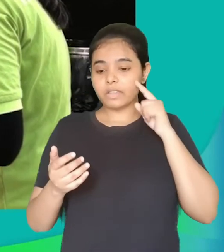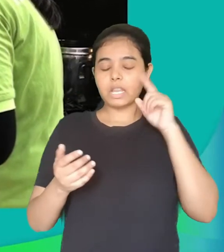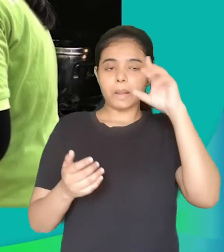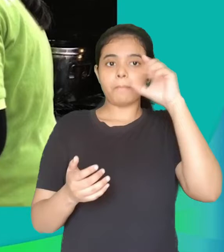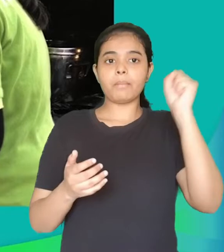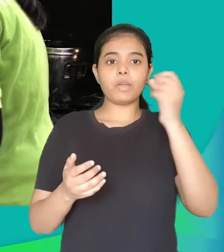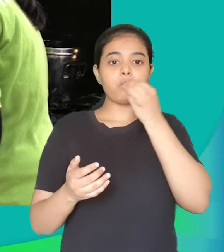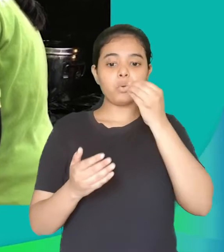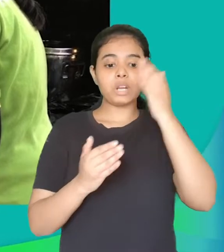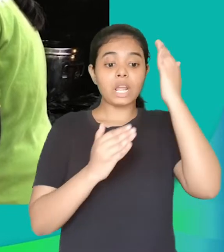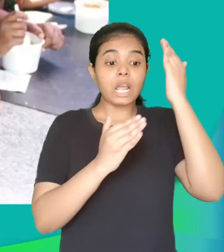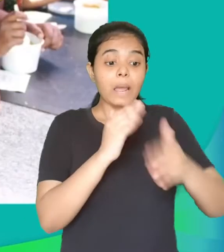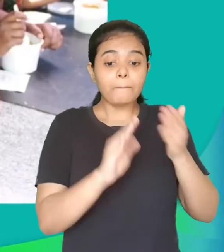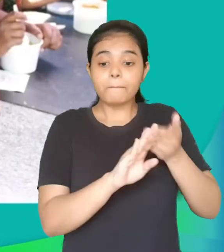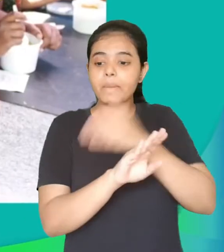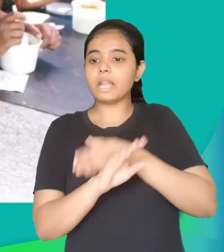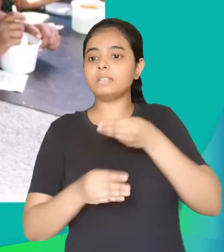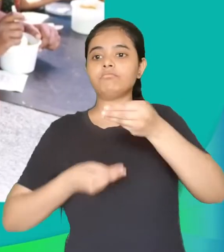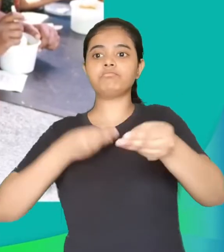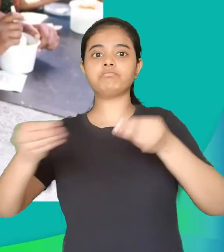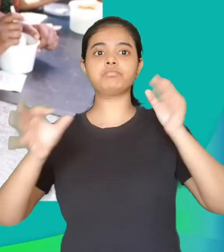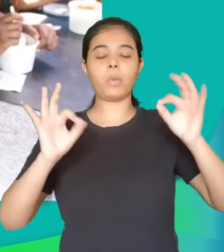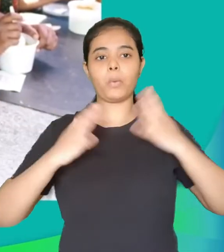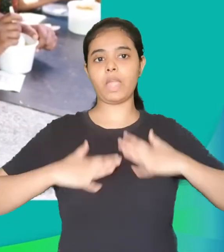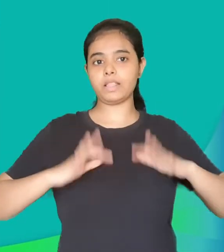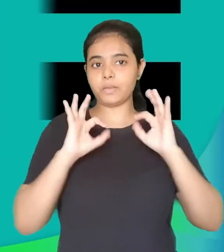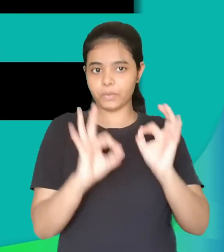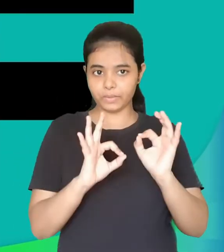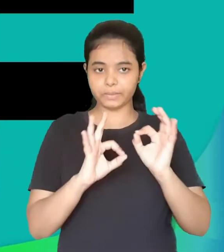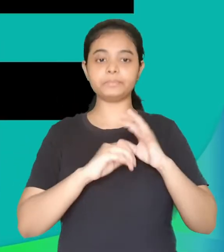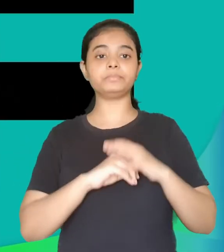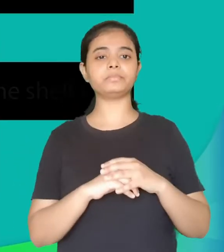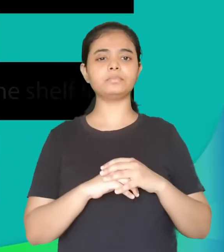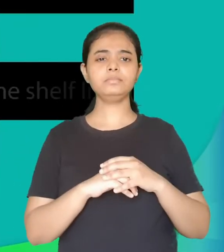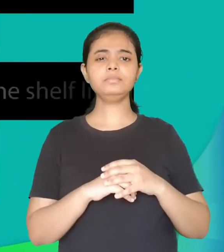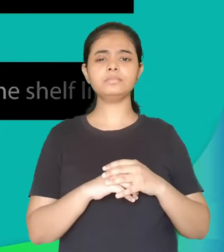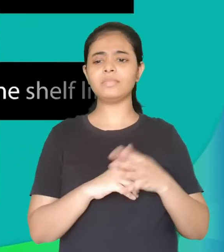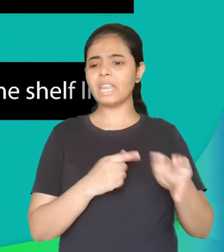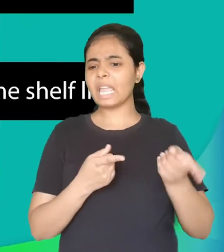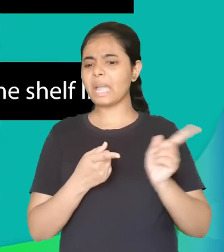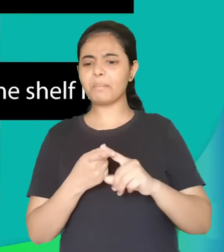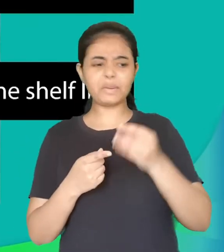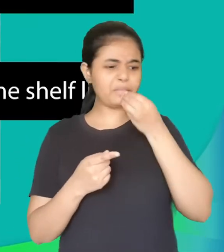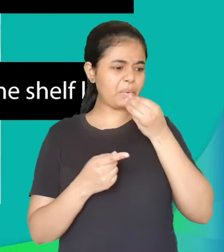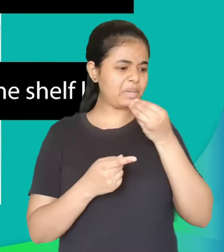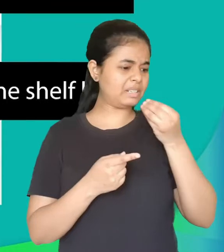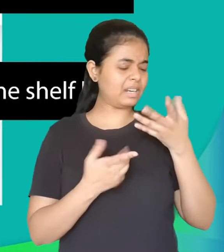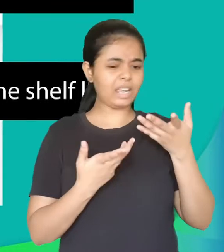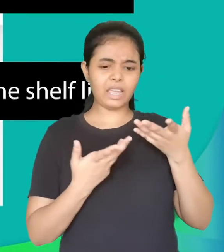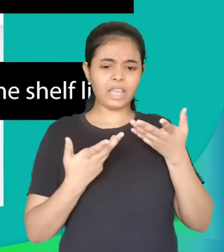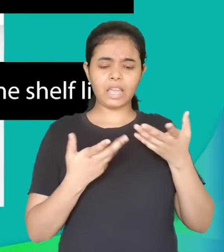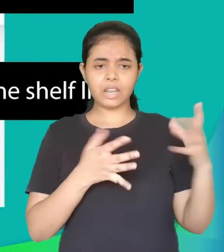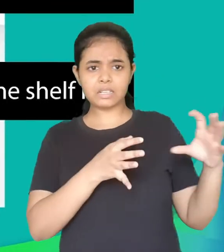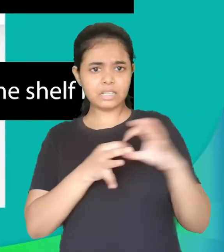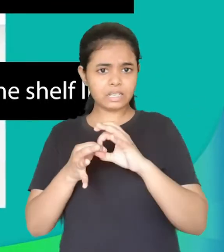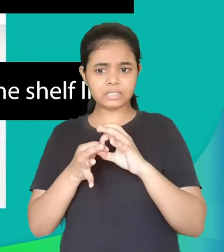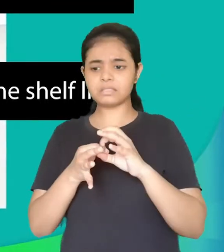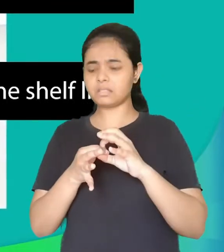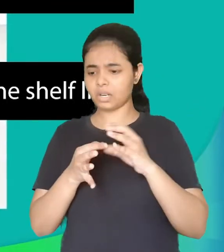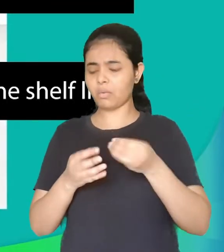food is distributed and consumed within the period of shelf life and should be fit for human